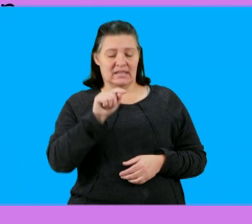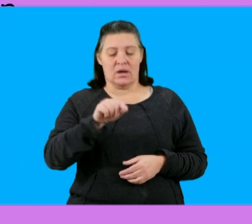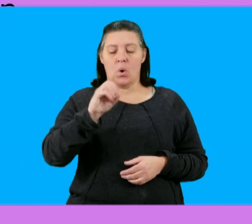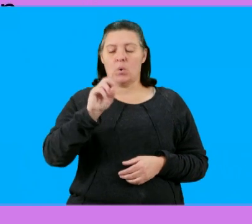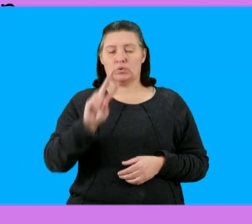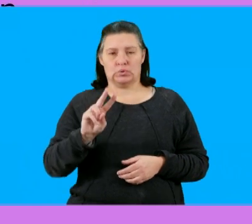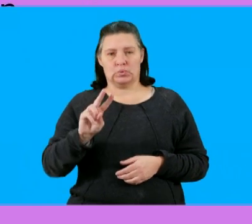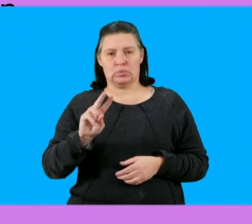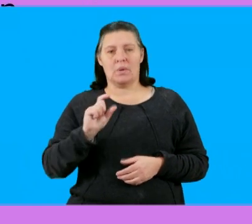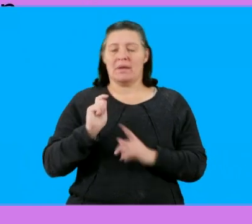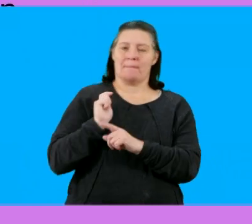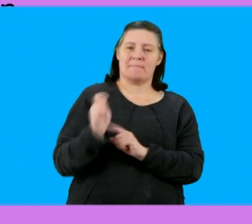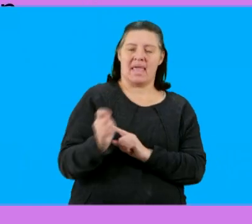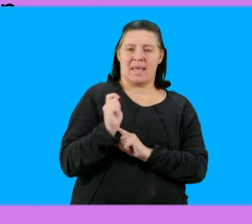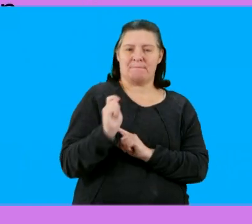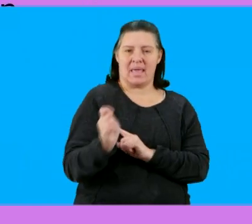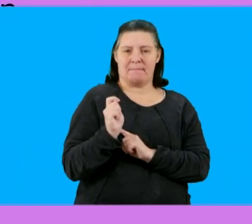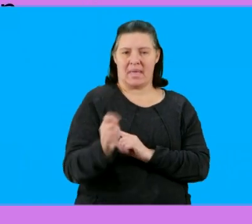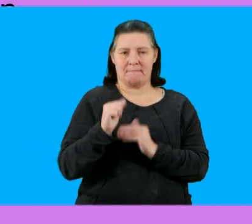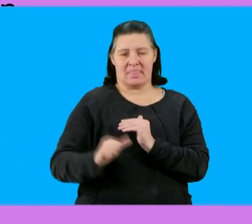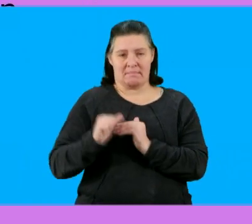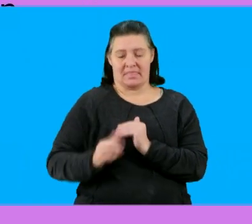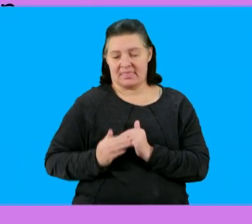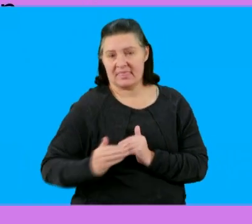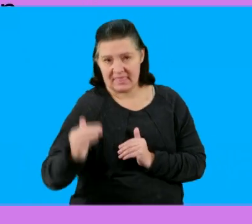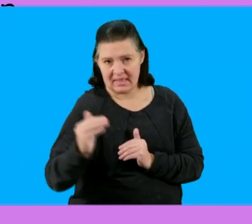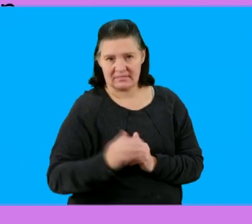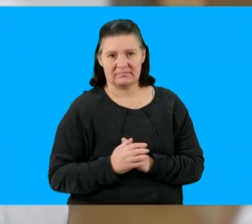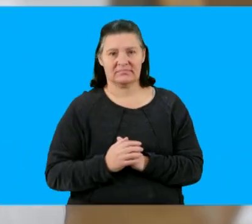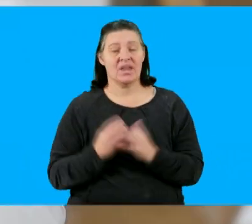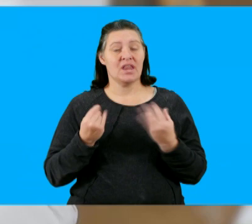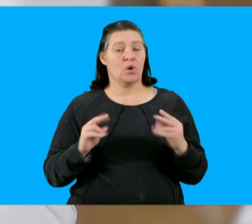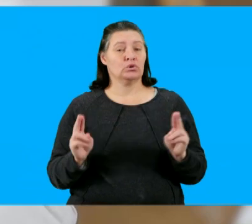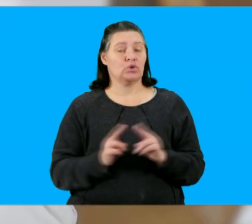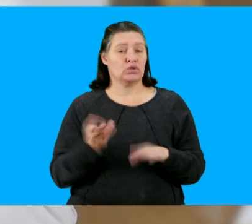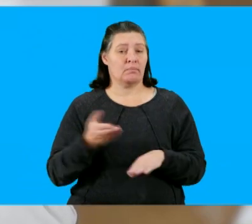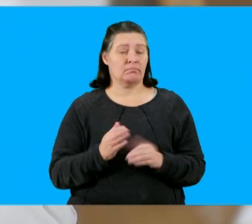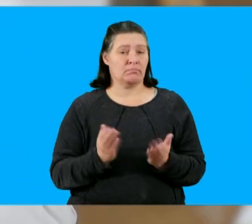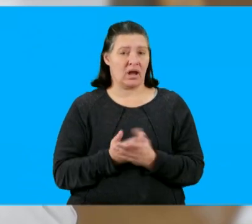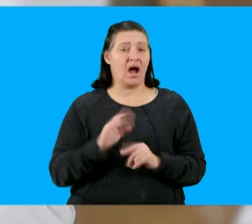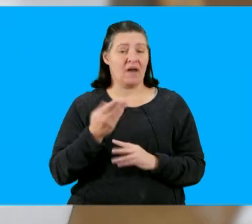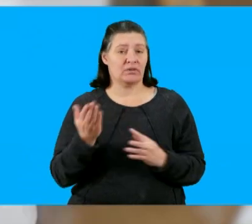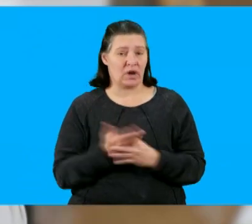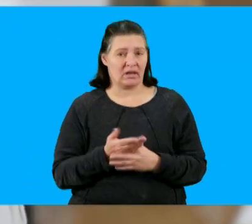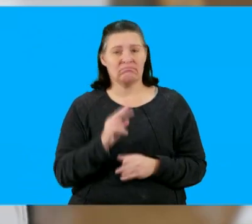rand and 2 cents per month. Okay, guys, let us quickly take a short